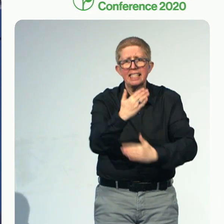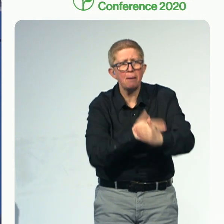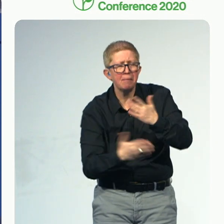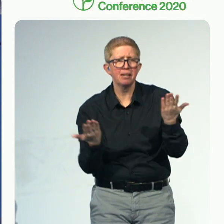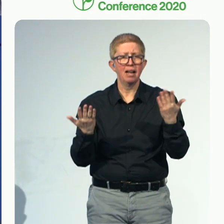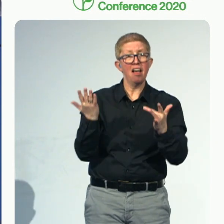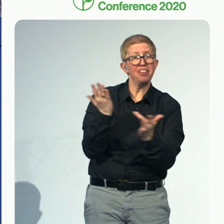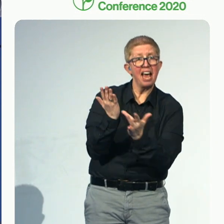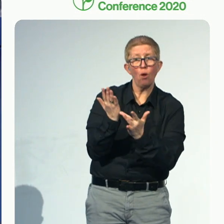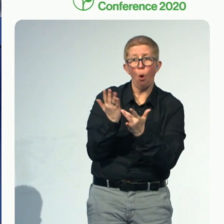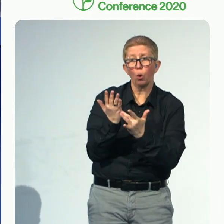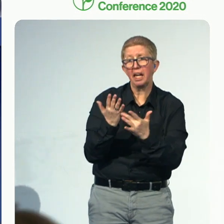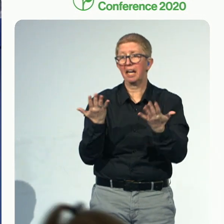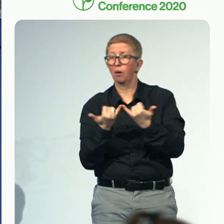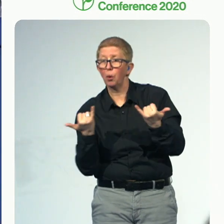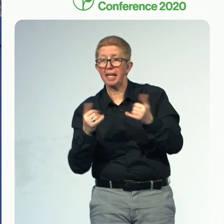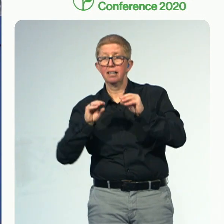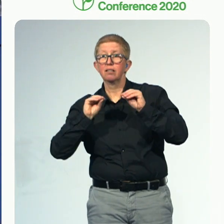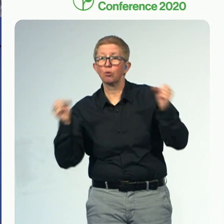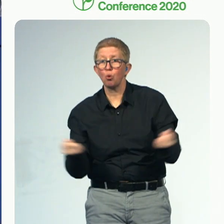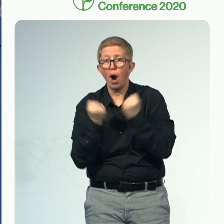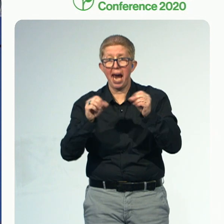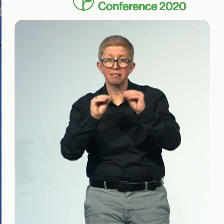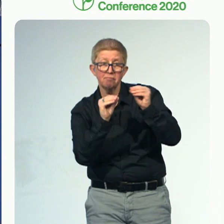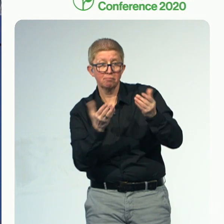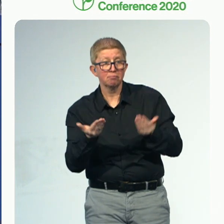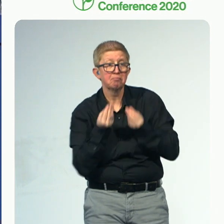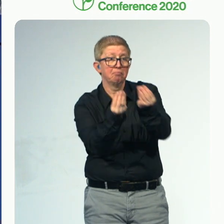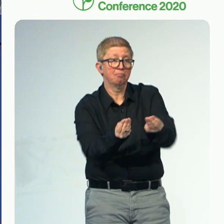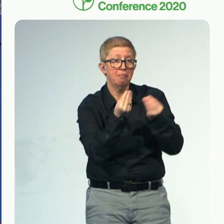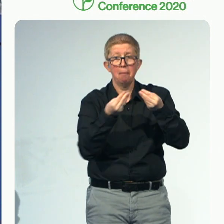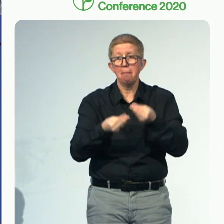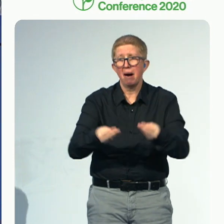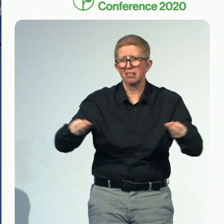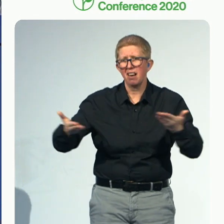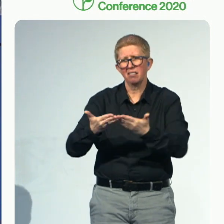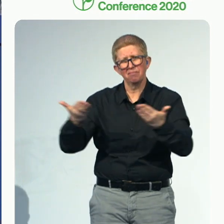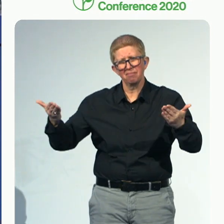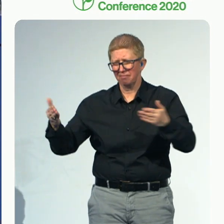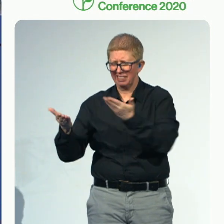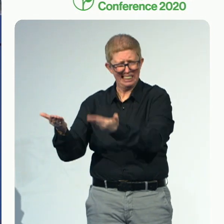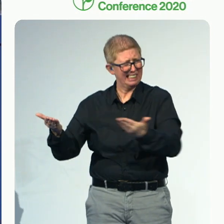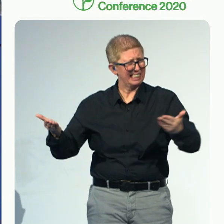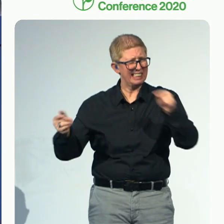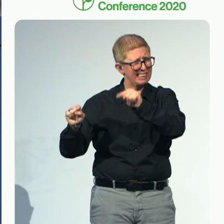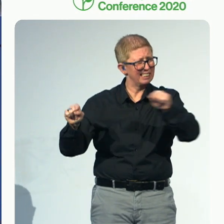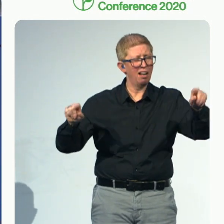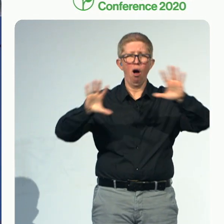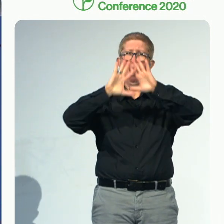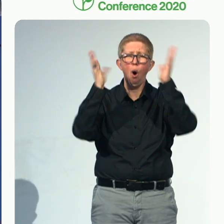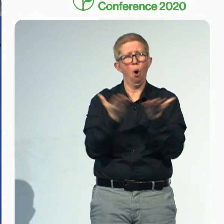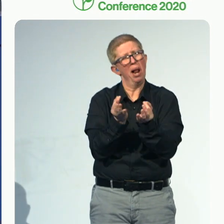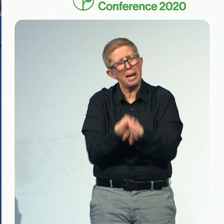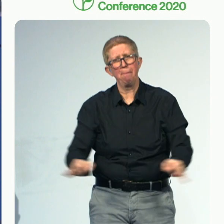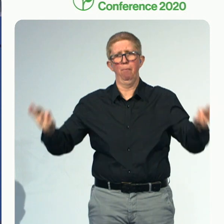equality, this accessibility in the school and the classroom that we all wish for. I tested that in the preparation, so everyone on the